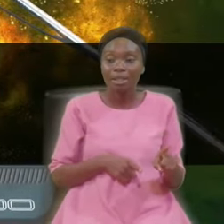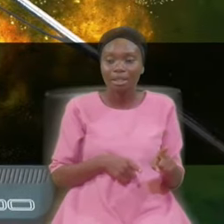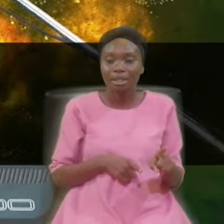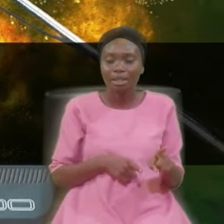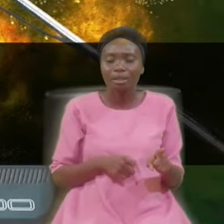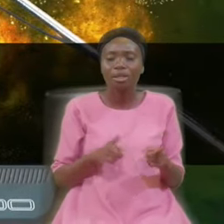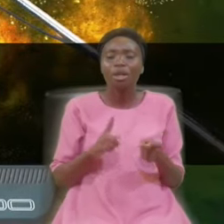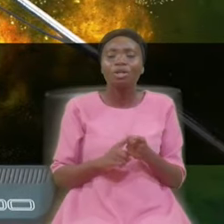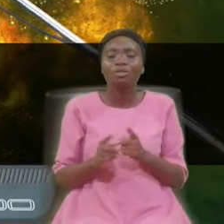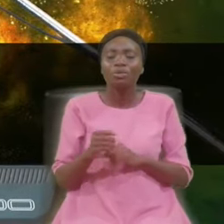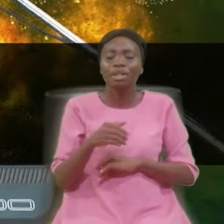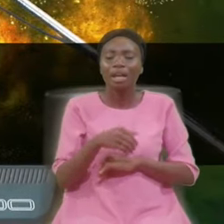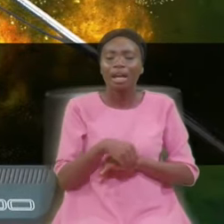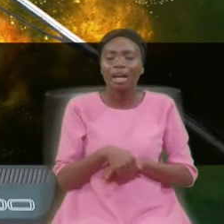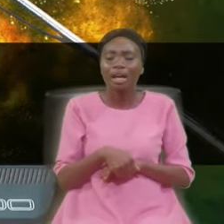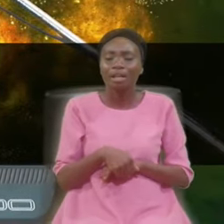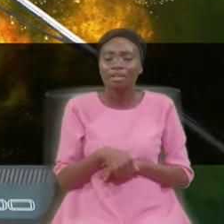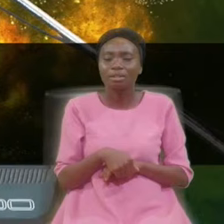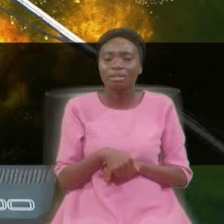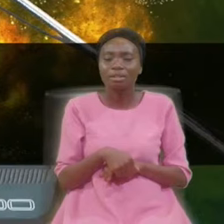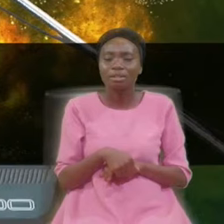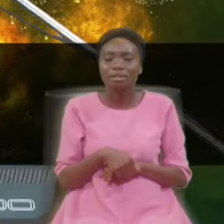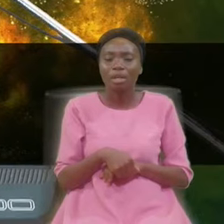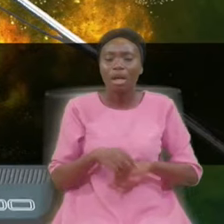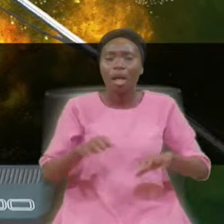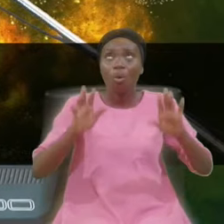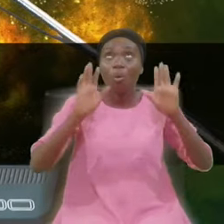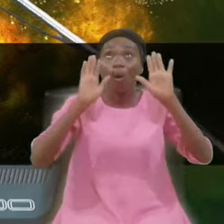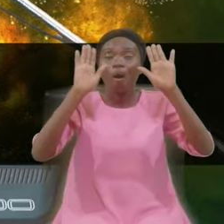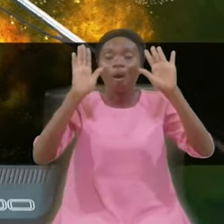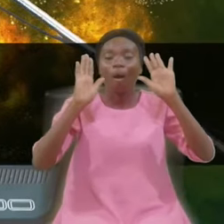happening tonight.